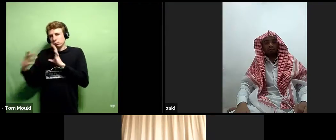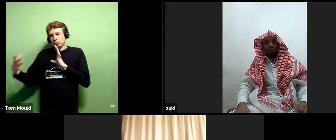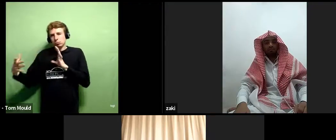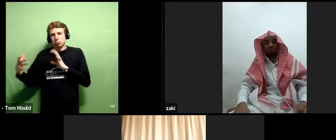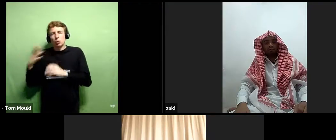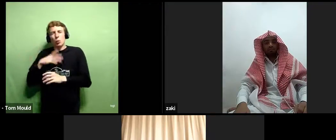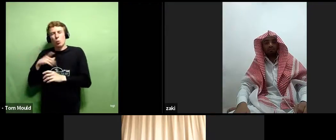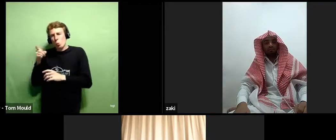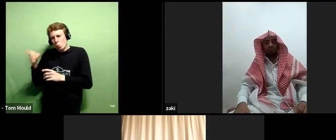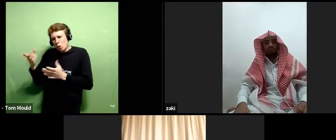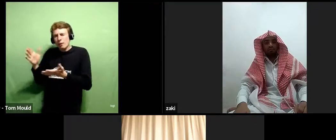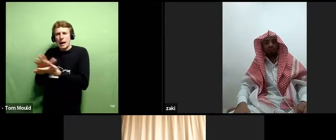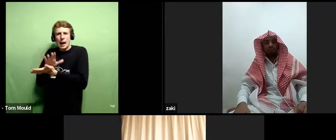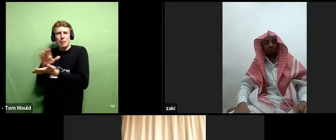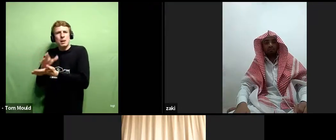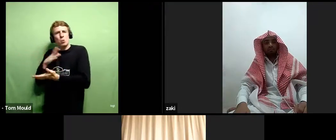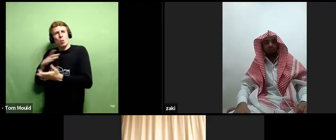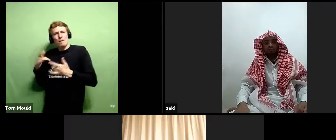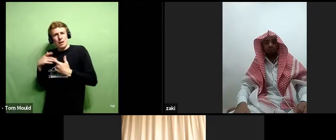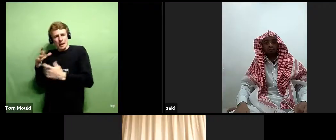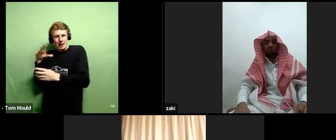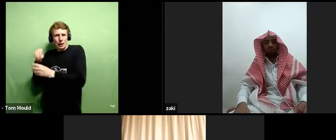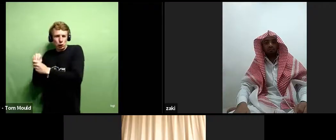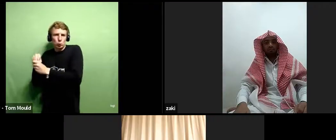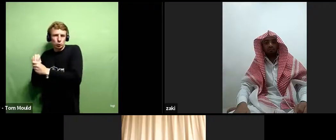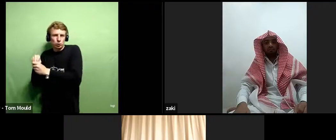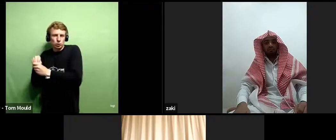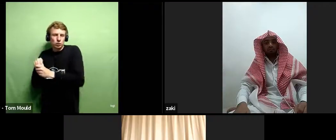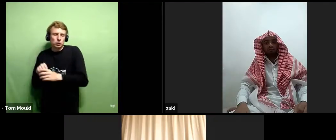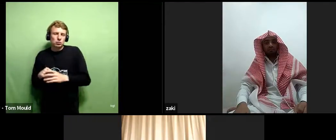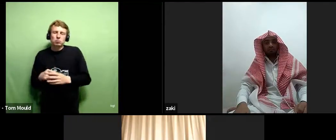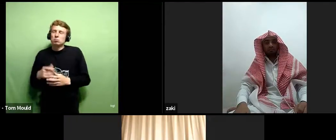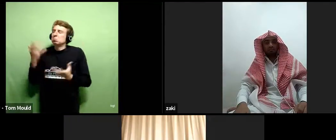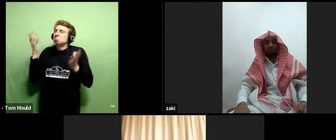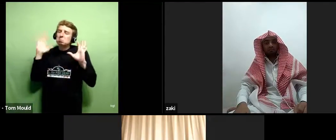best. Okay, I got one last question here.